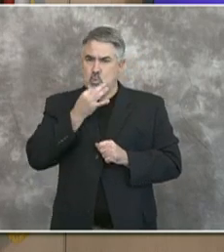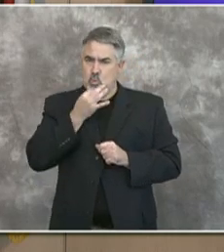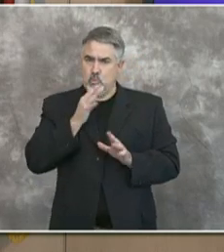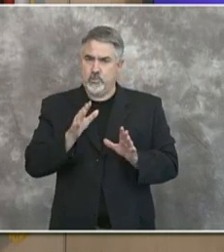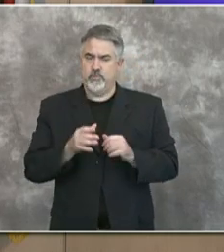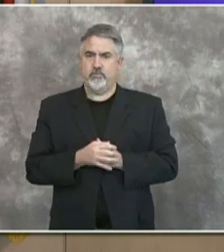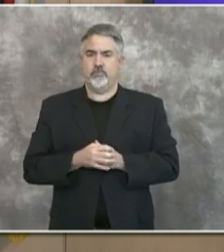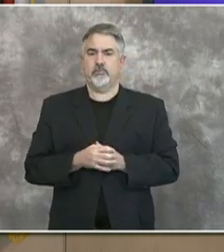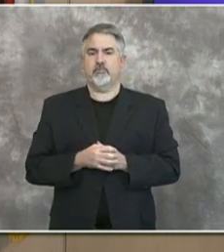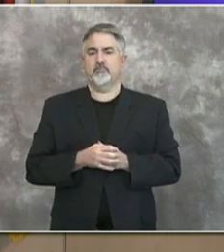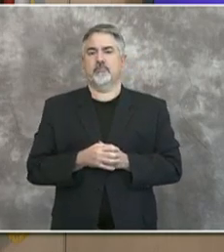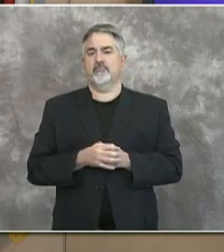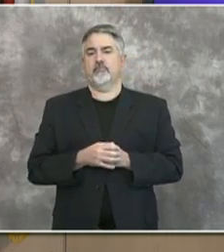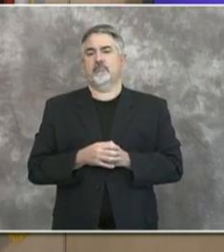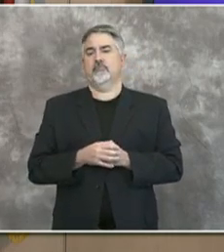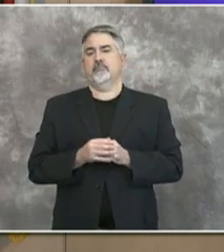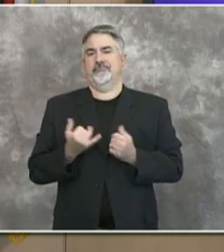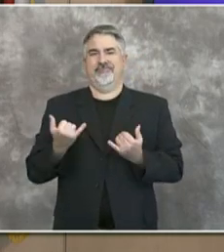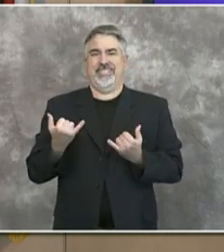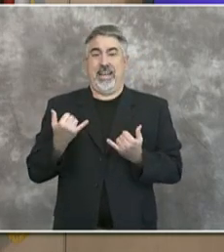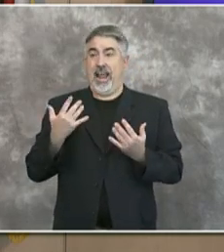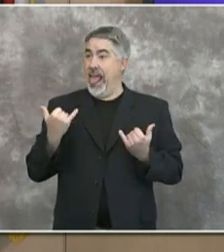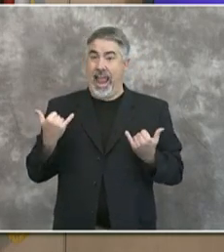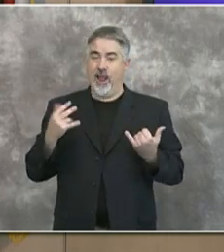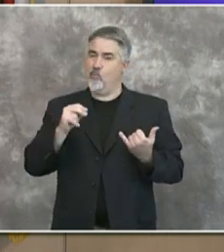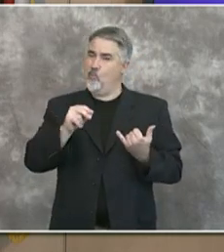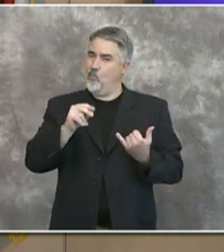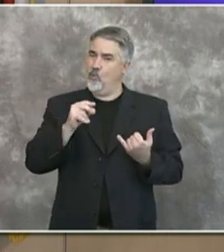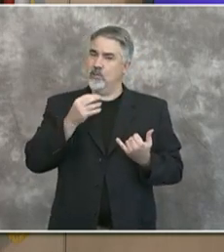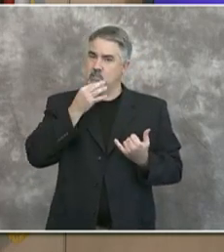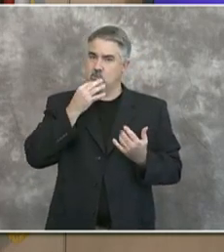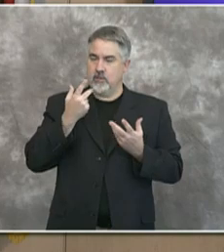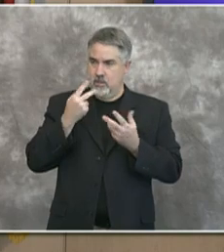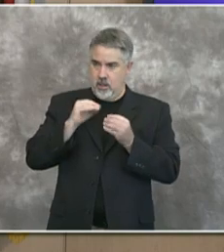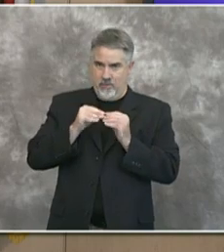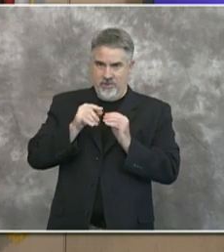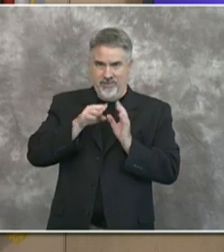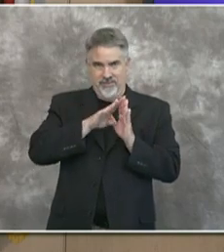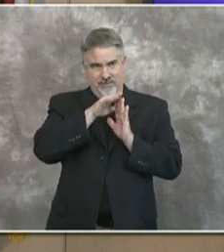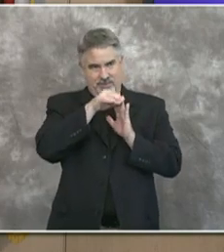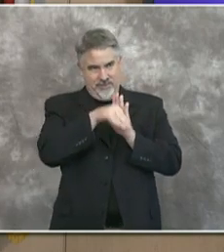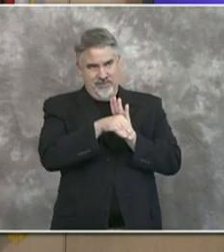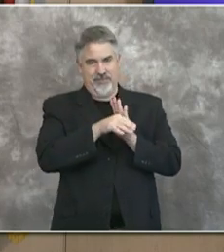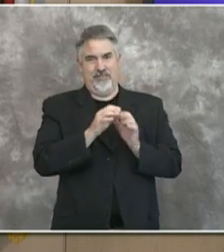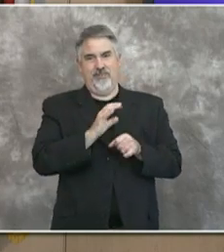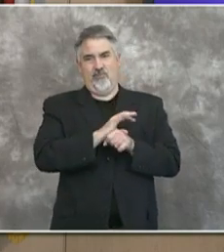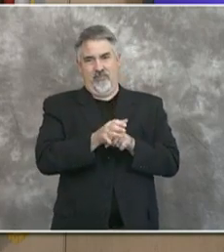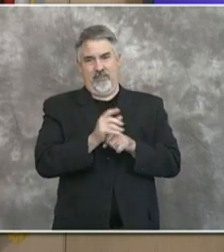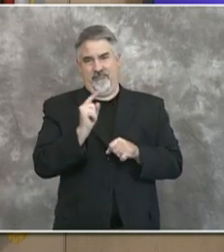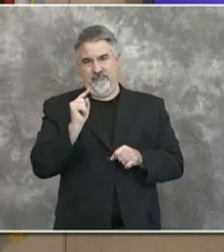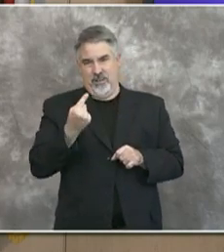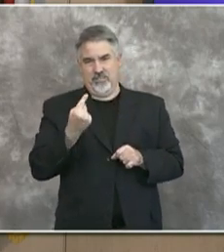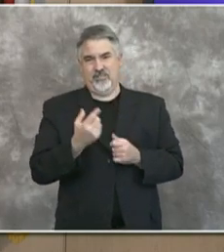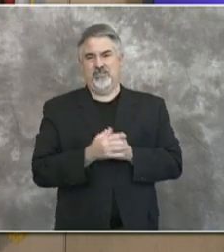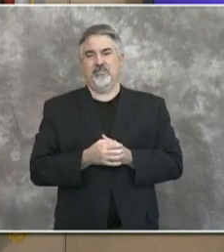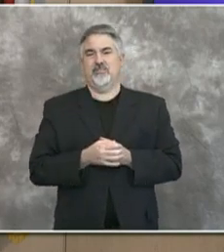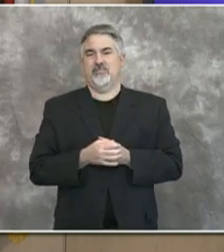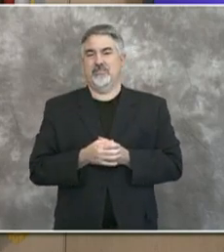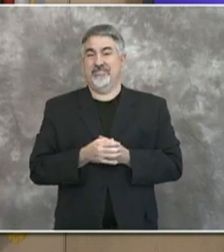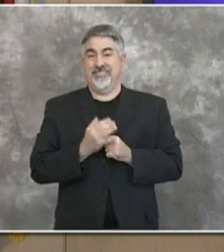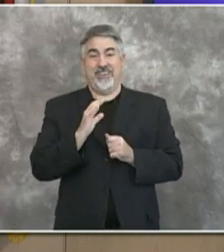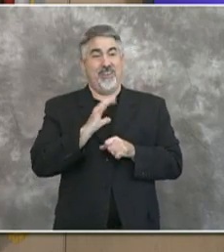there. But again, it is based on the day-to-day case totals and the numbers. Today was a little concerning with the single biggest report. We do take that